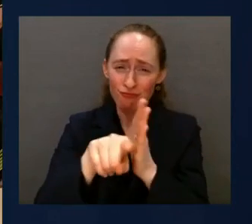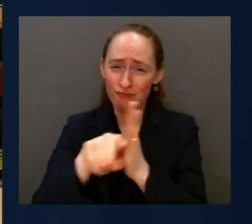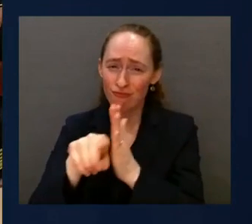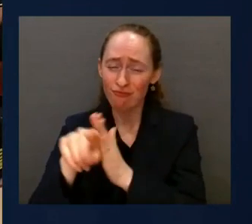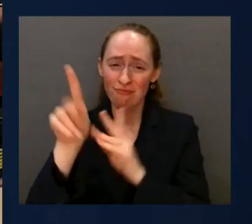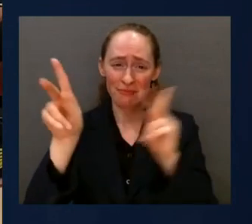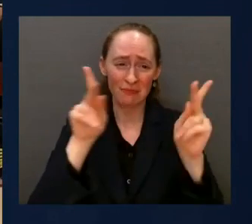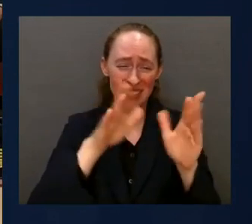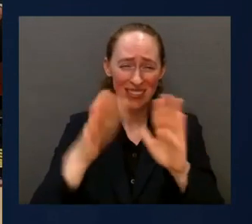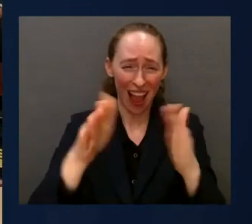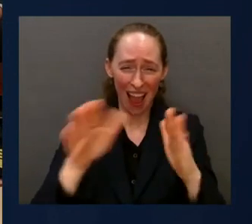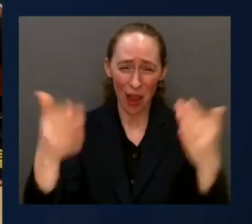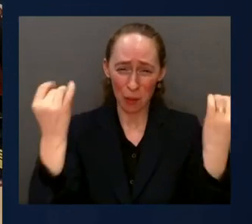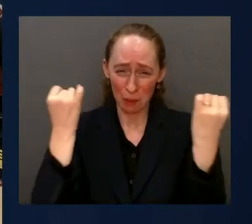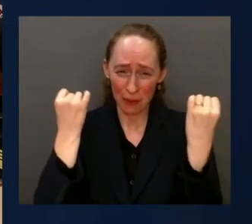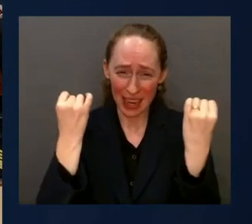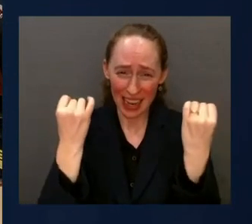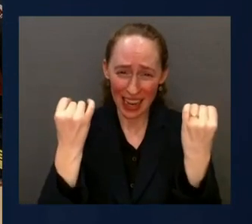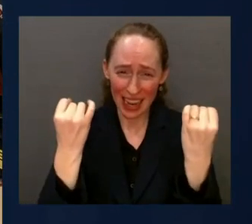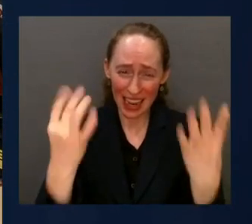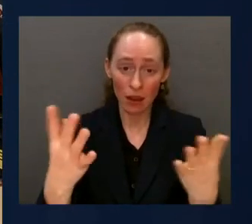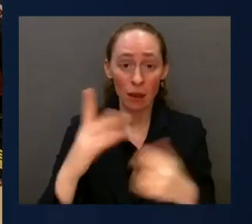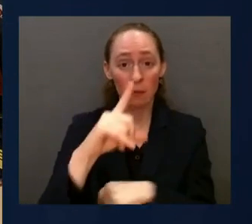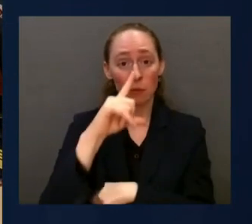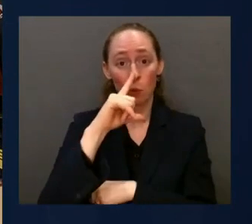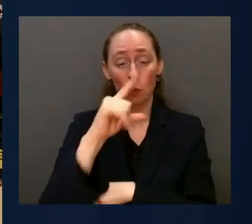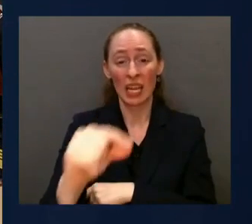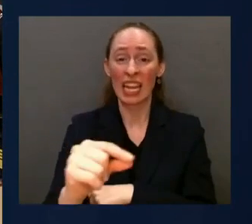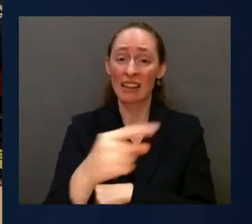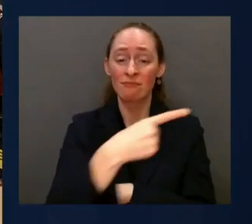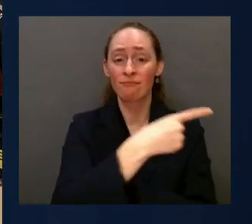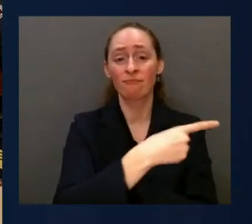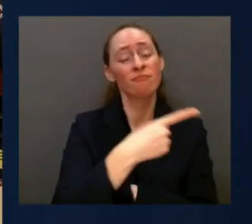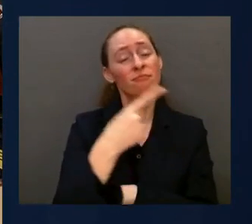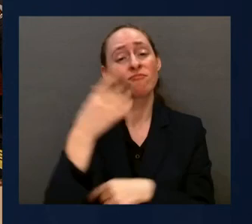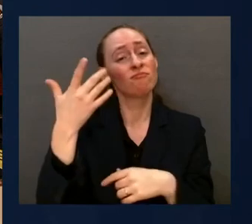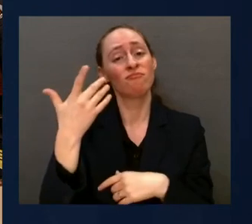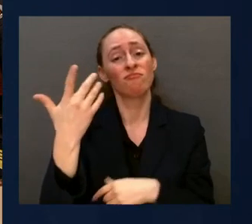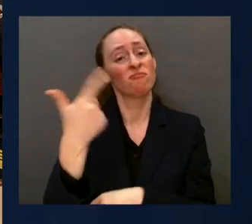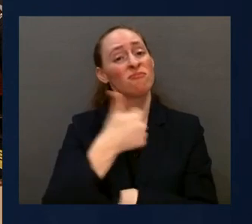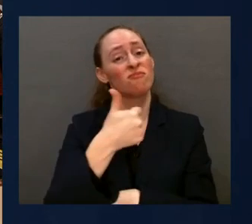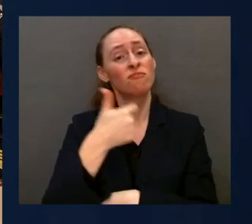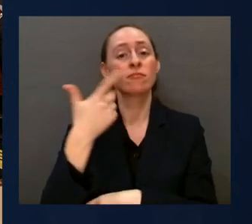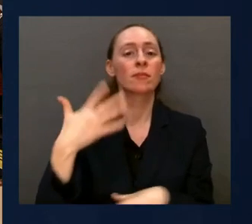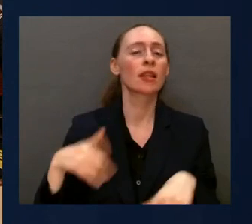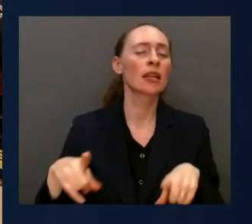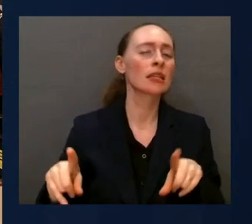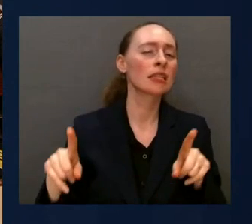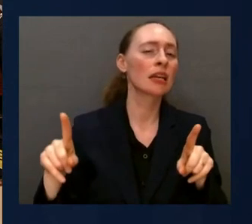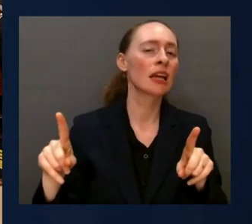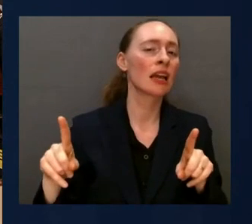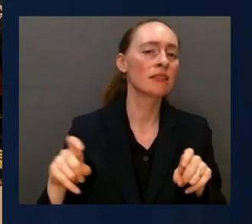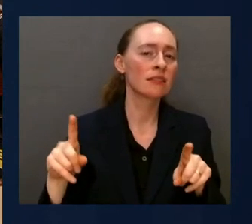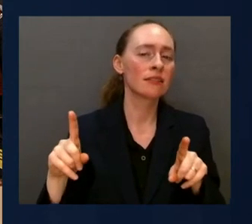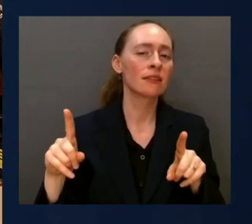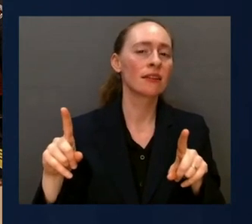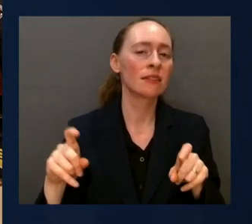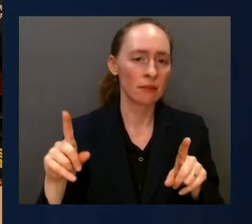Putin's invasion has been a test for the ages, a test for America, a test for the world.